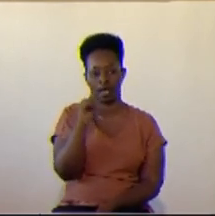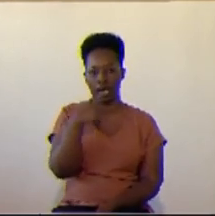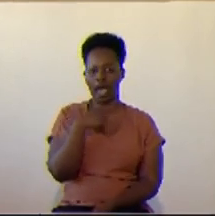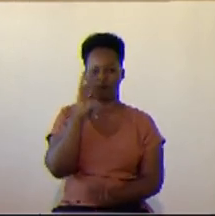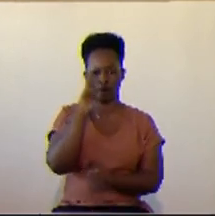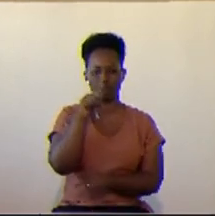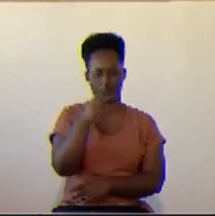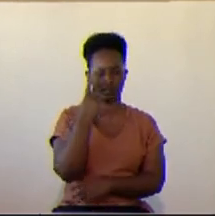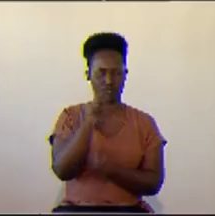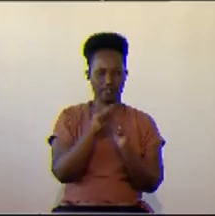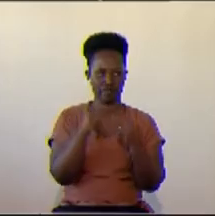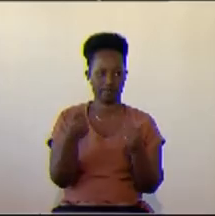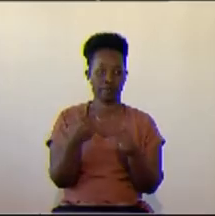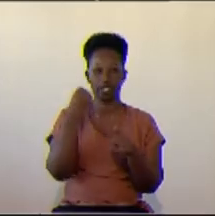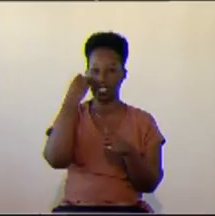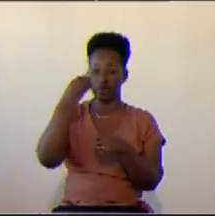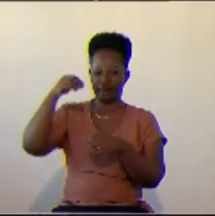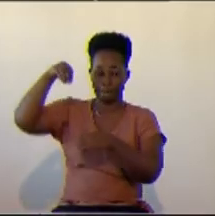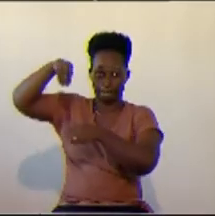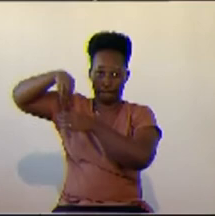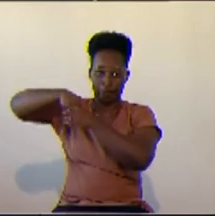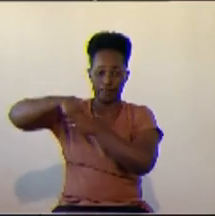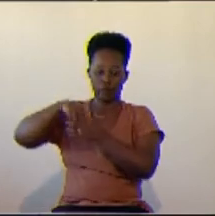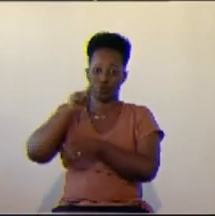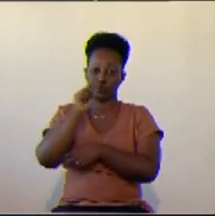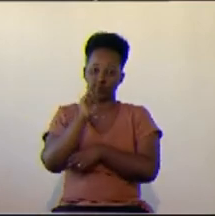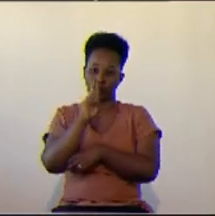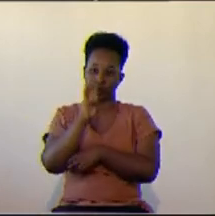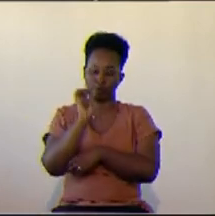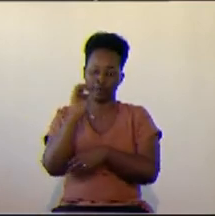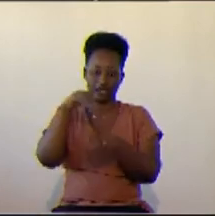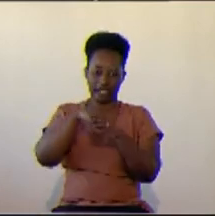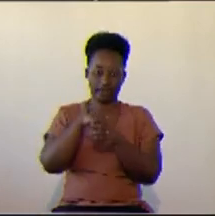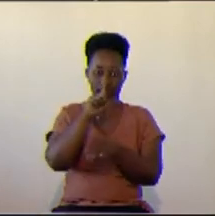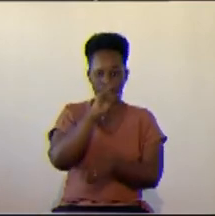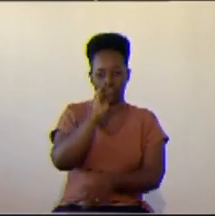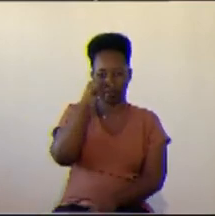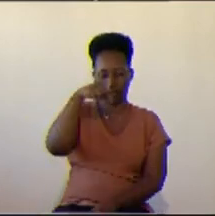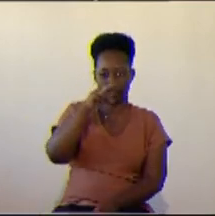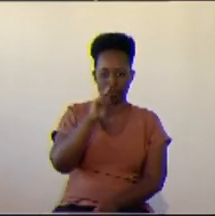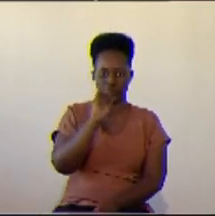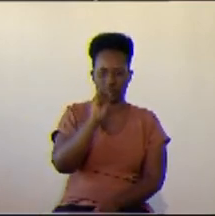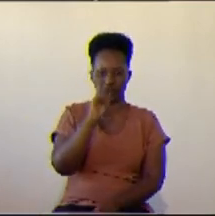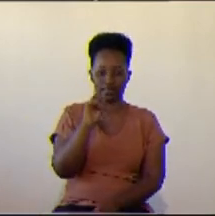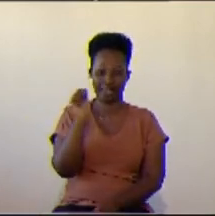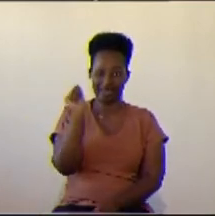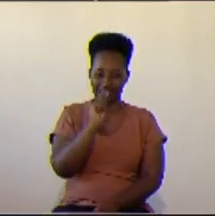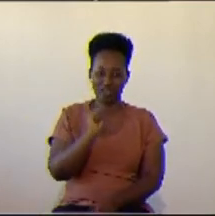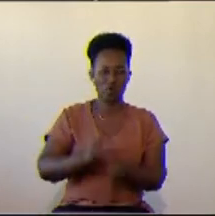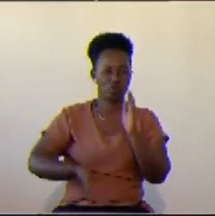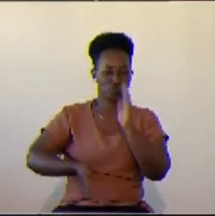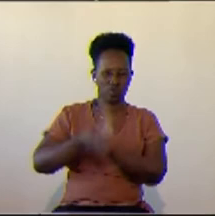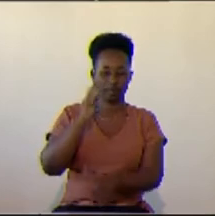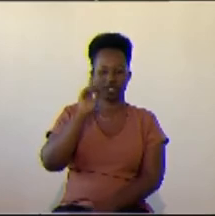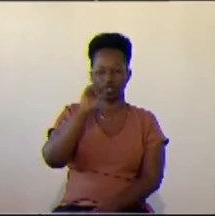If you put the capillary tube in this liquid A, automatically the liquid will